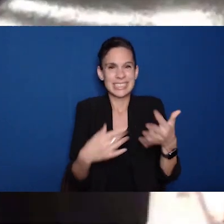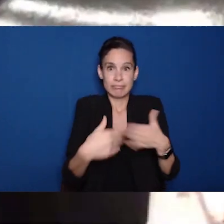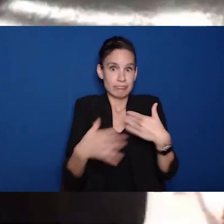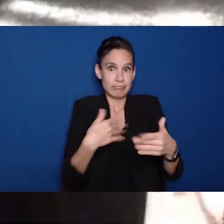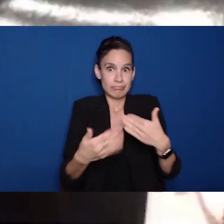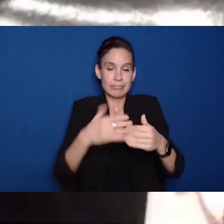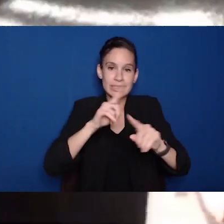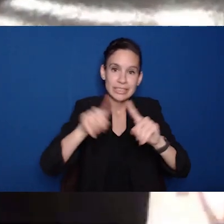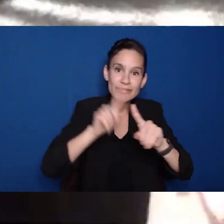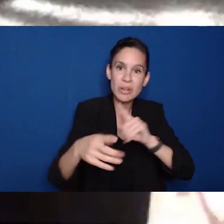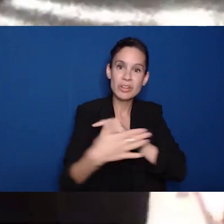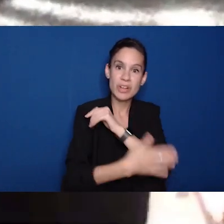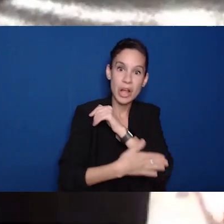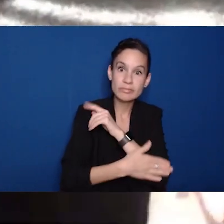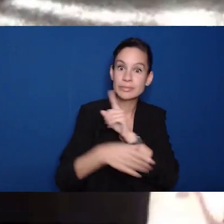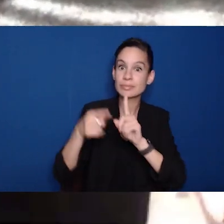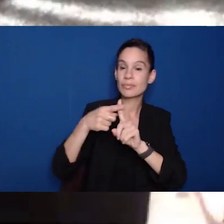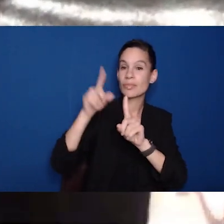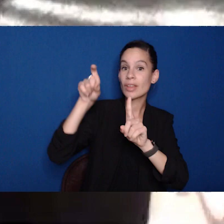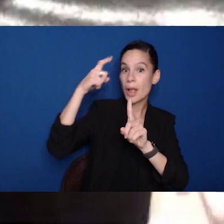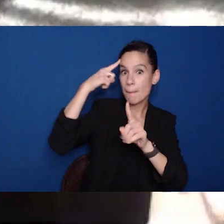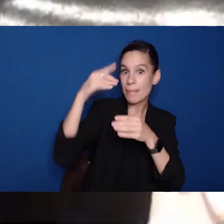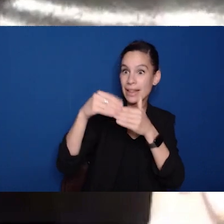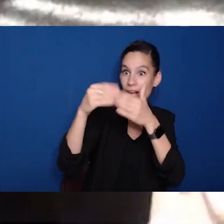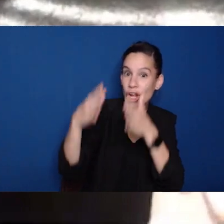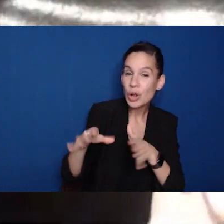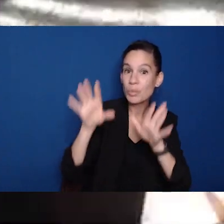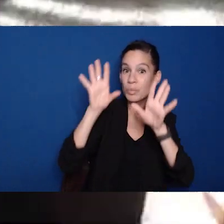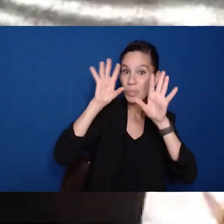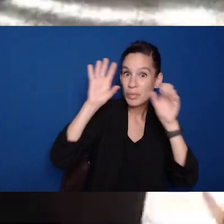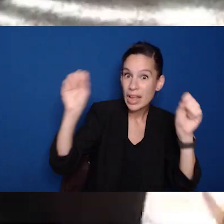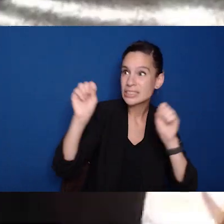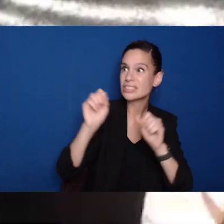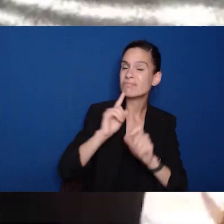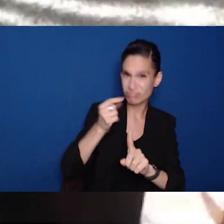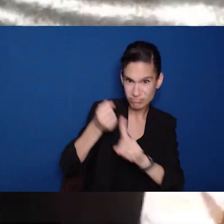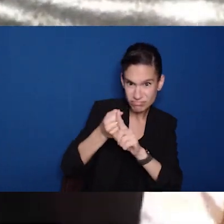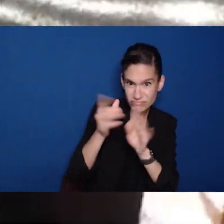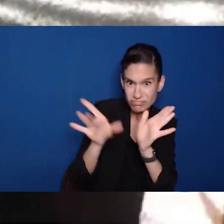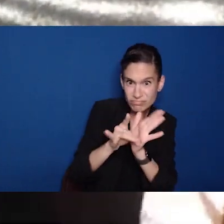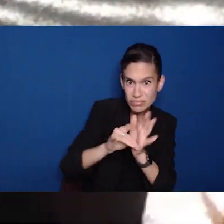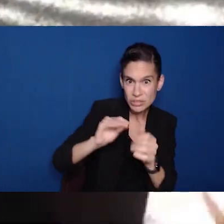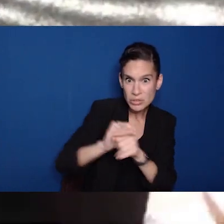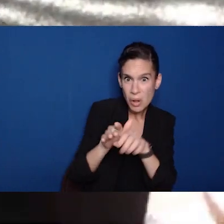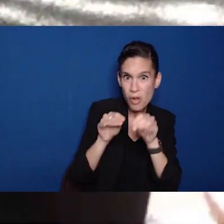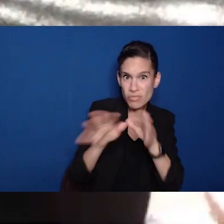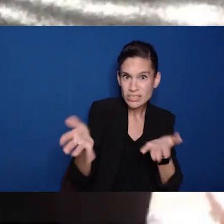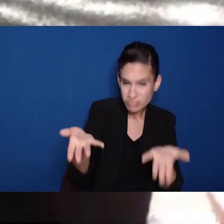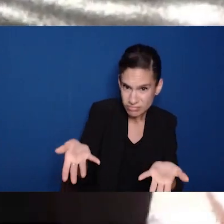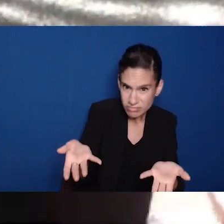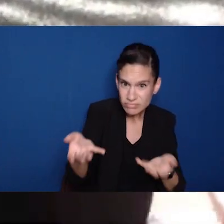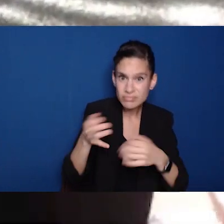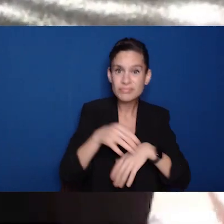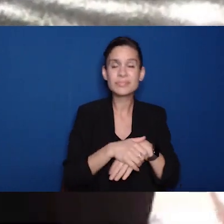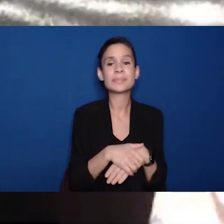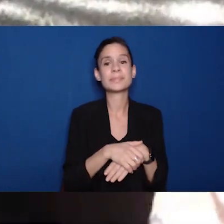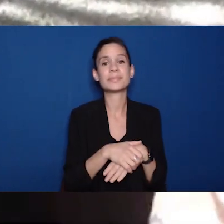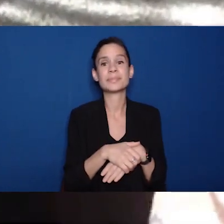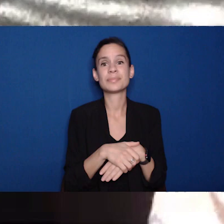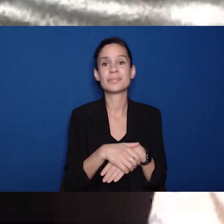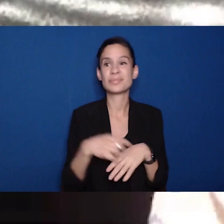right. I mean, the highest offices in the world have been affected by this. So we finally had to embrace that it's